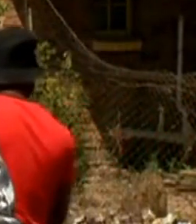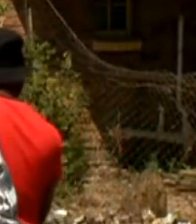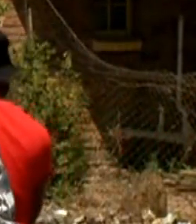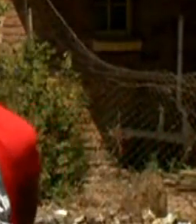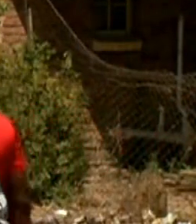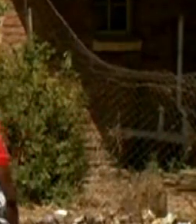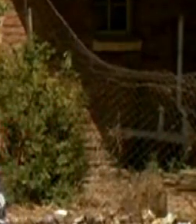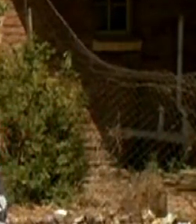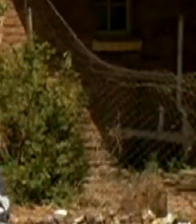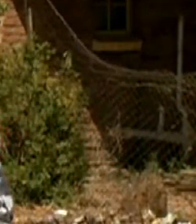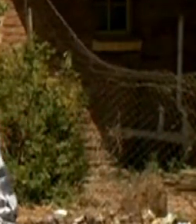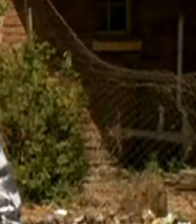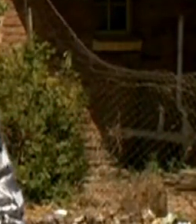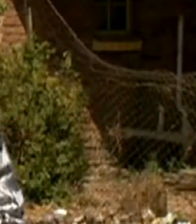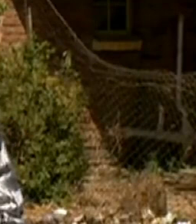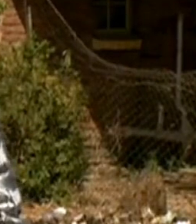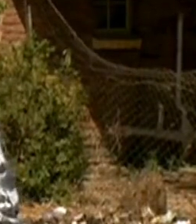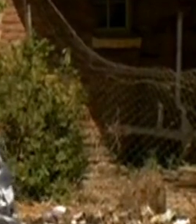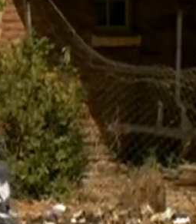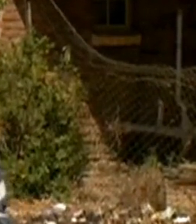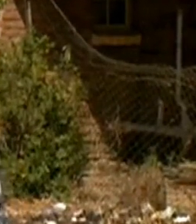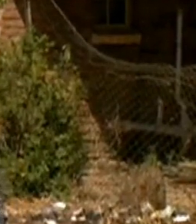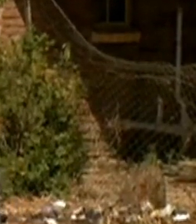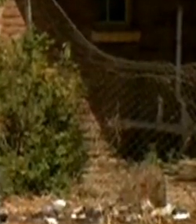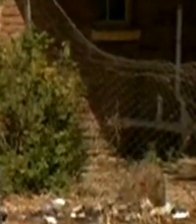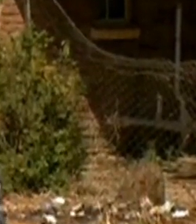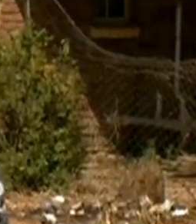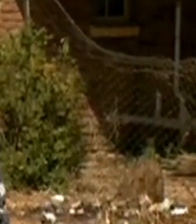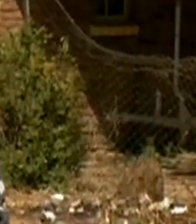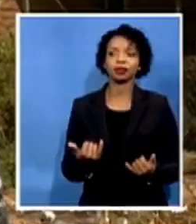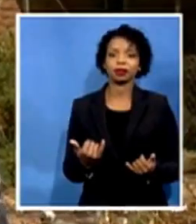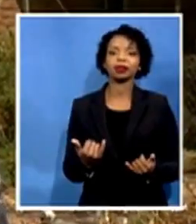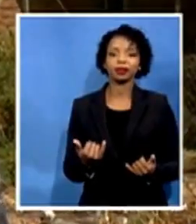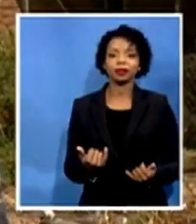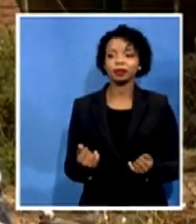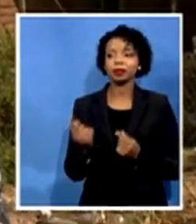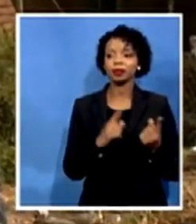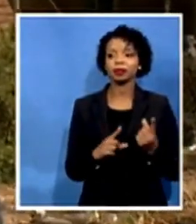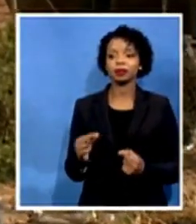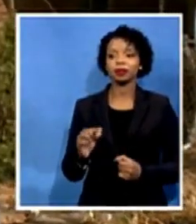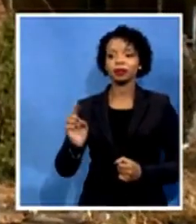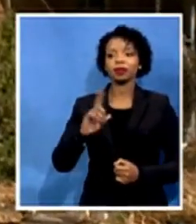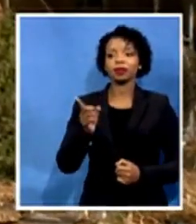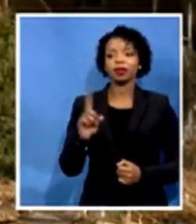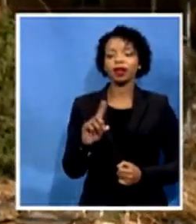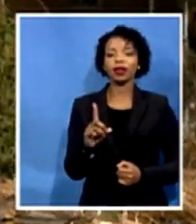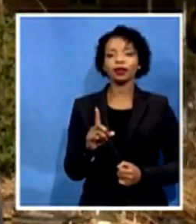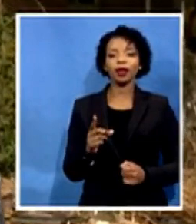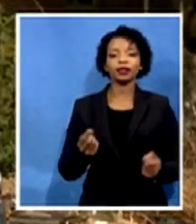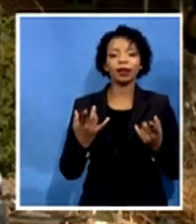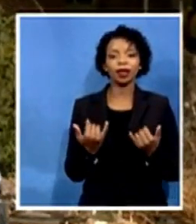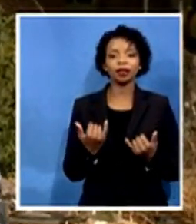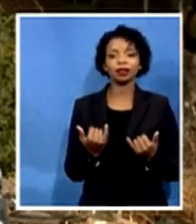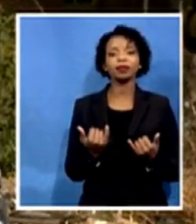also complaining about the councillor in this area. And all they want to see is just justice